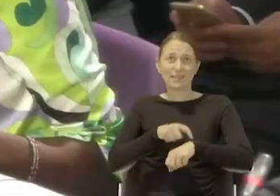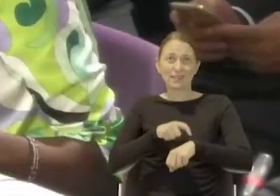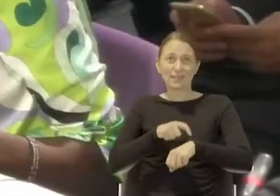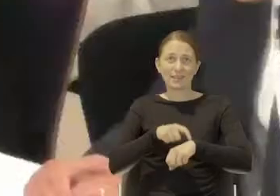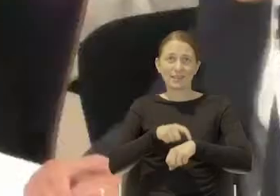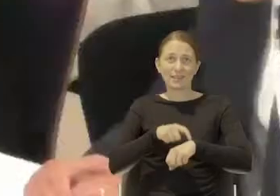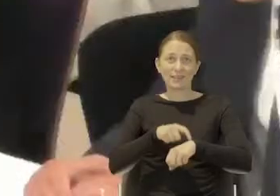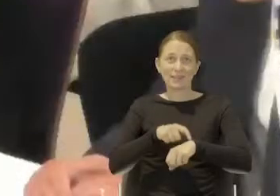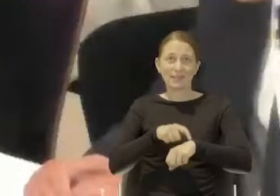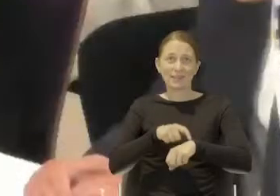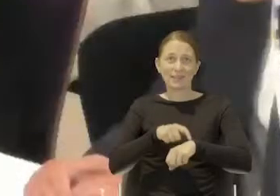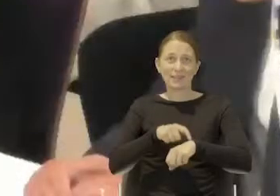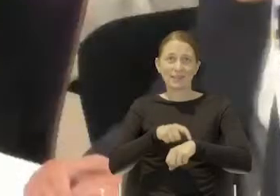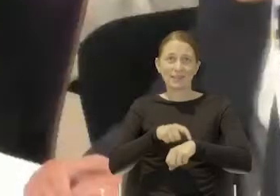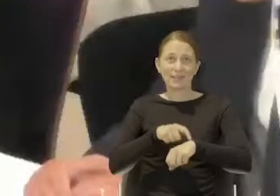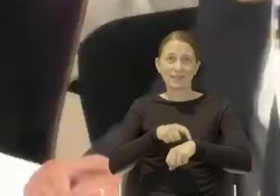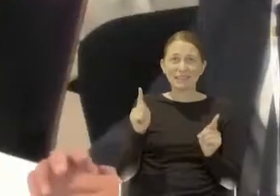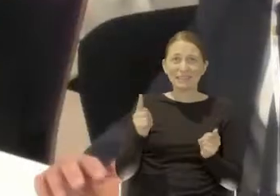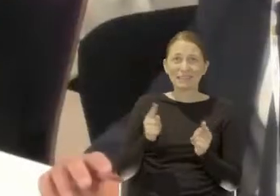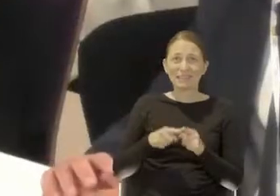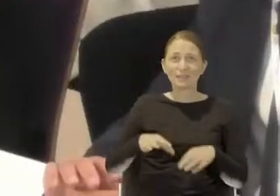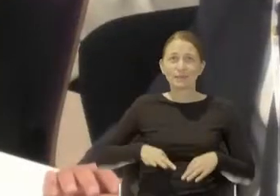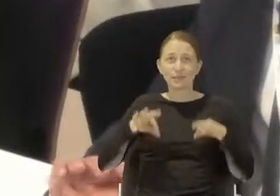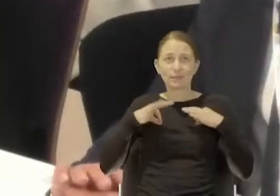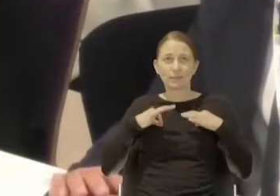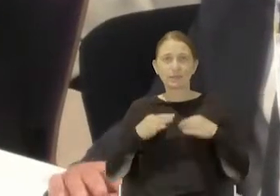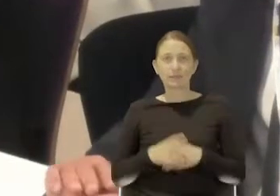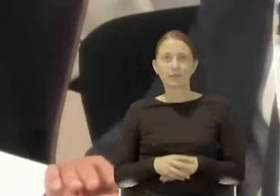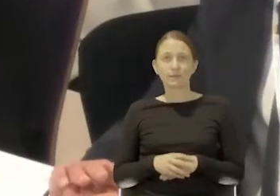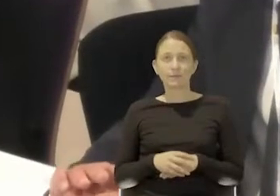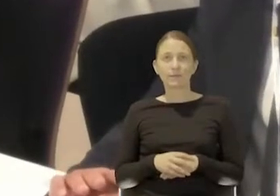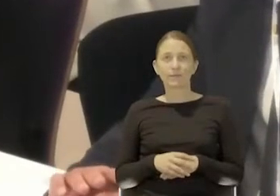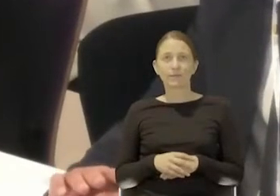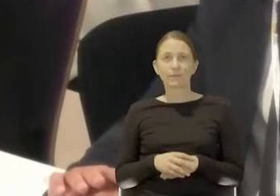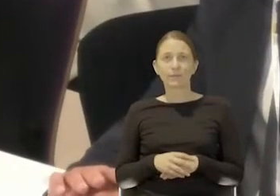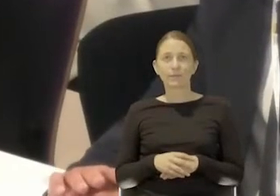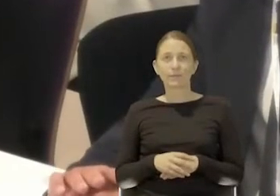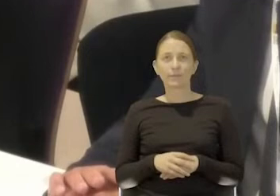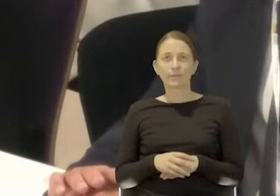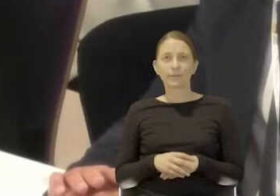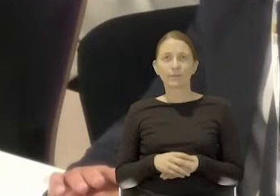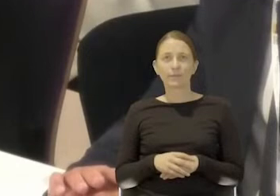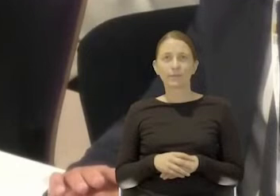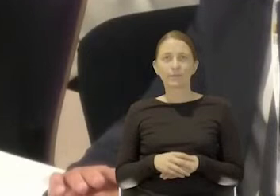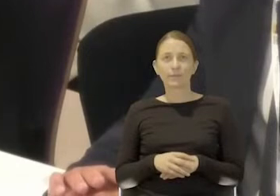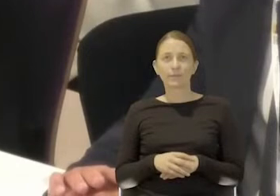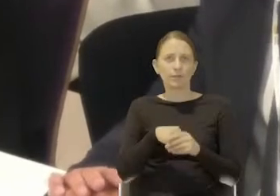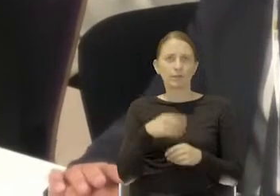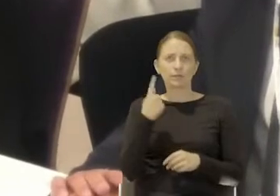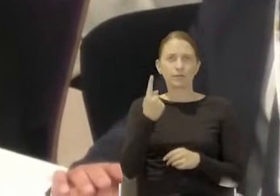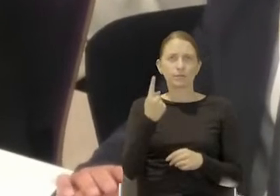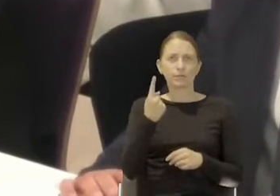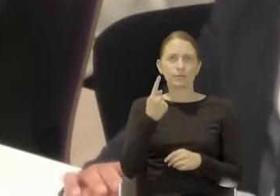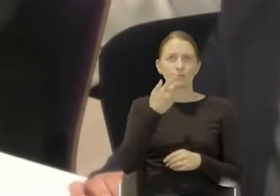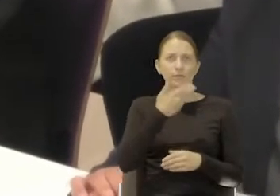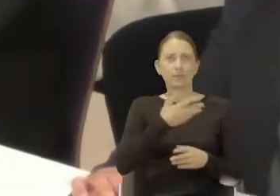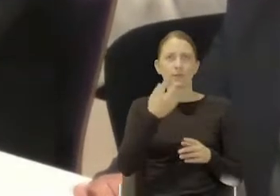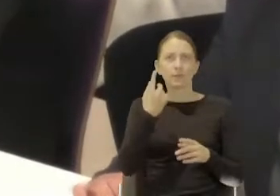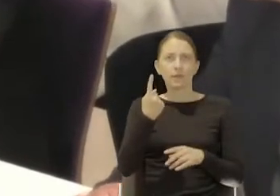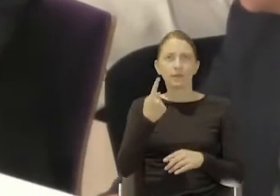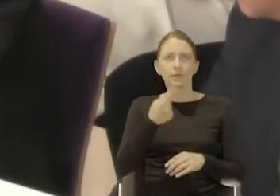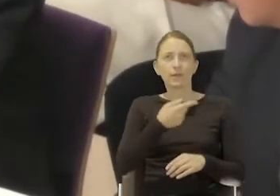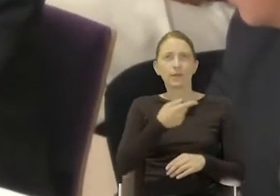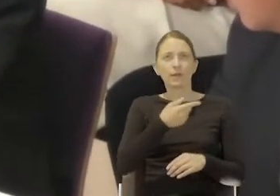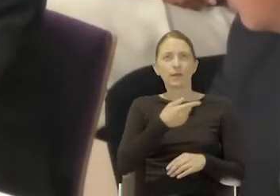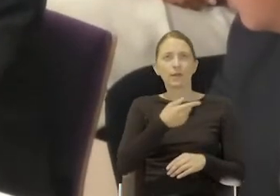of this support my government has allocated 1.5 million USD to UN Habitat as a voluntary contribution. Madam Maimouna, we